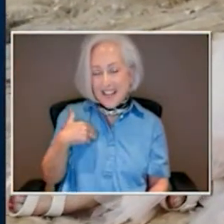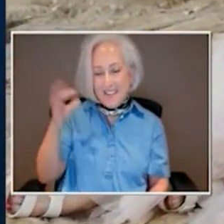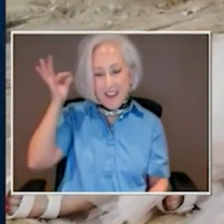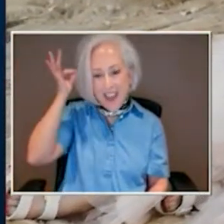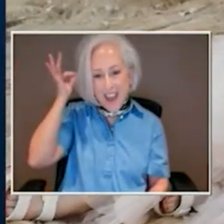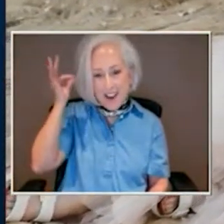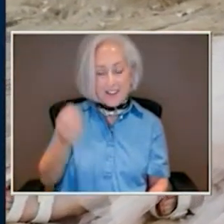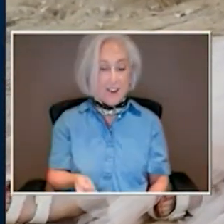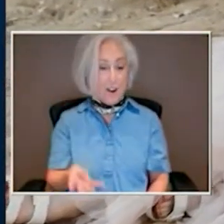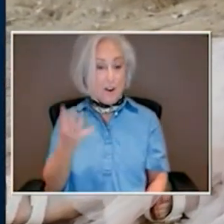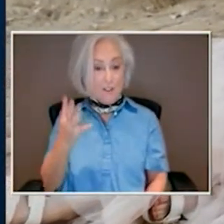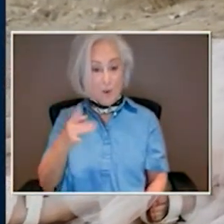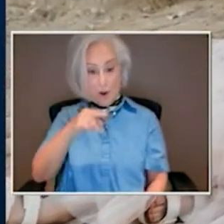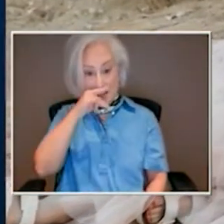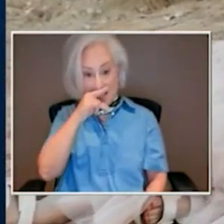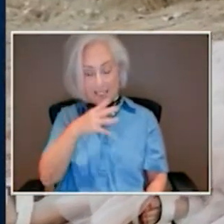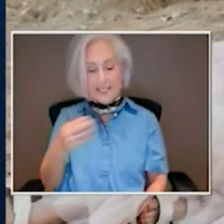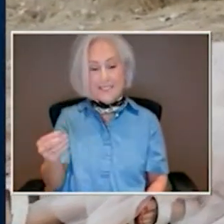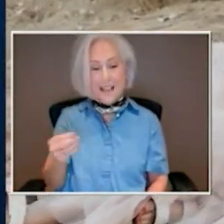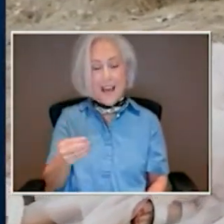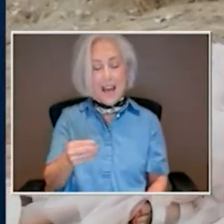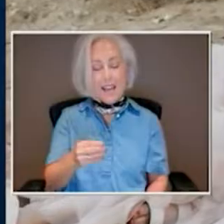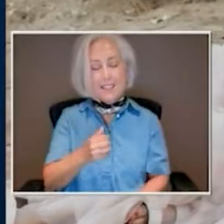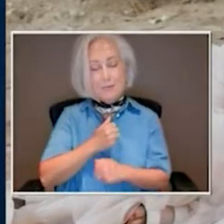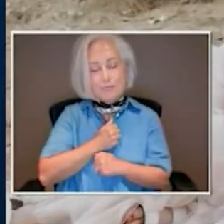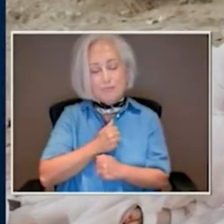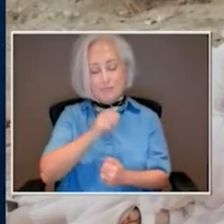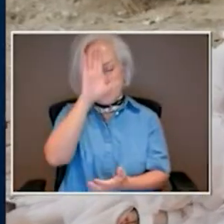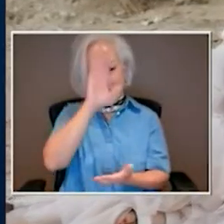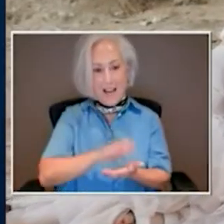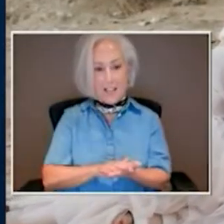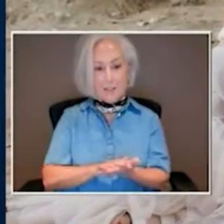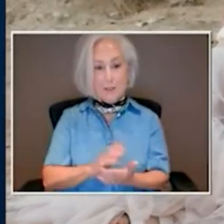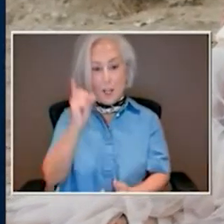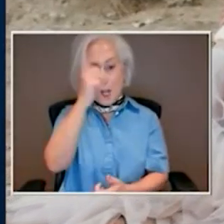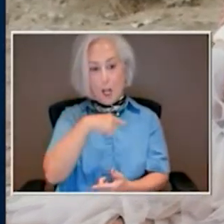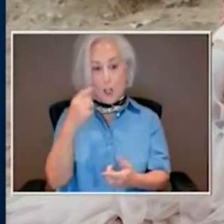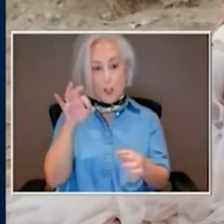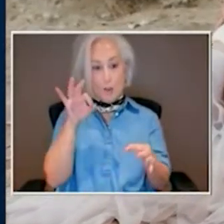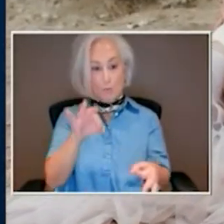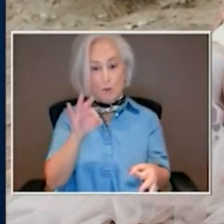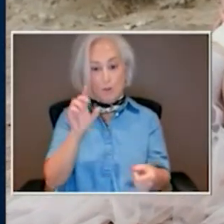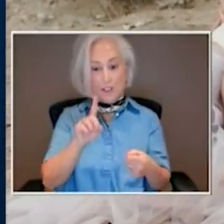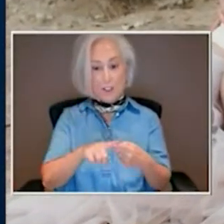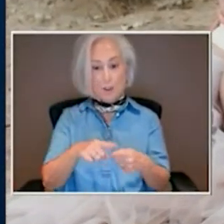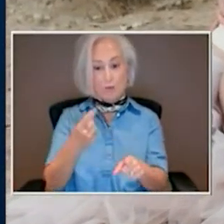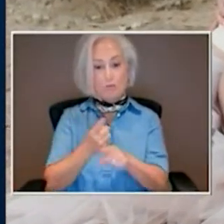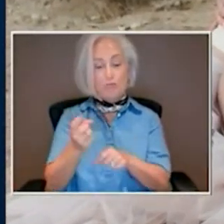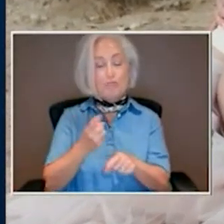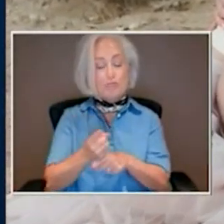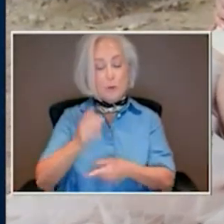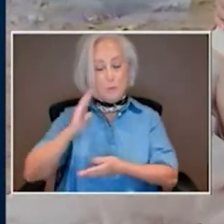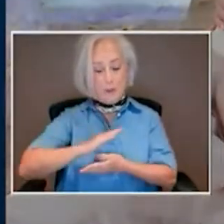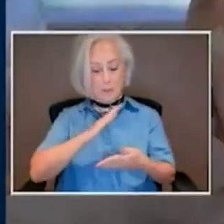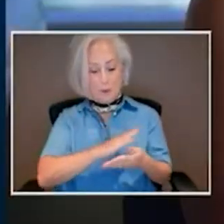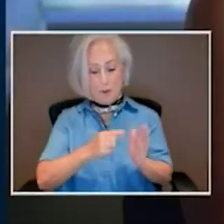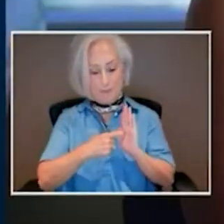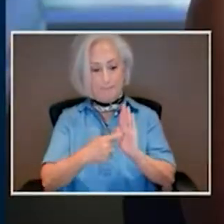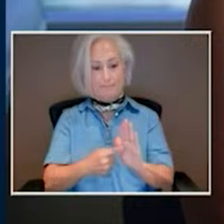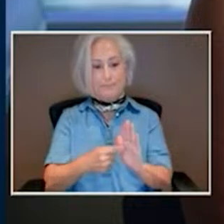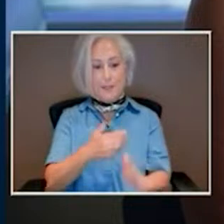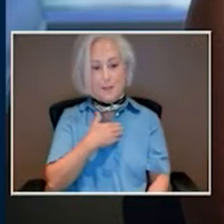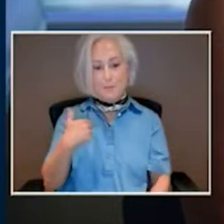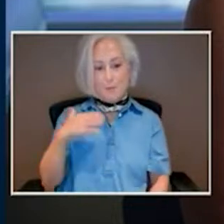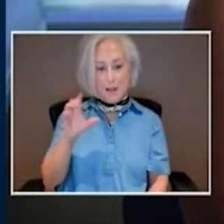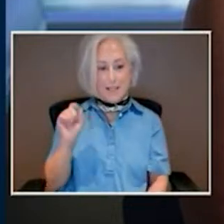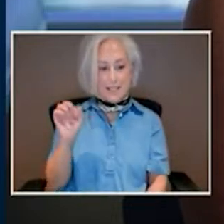kids and a loving husband. It looked picture perfect until that routine mammogram revealed breast cancer.